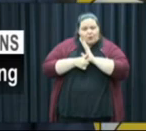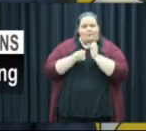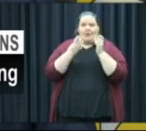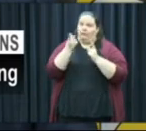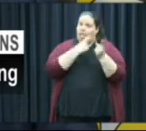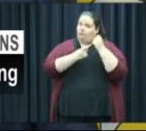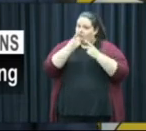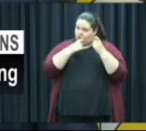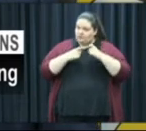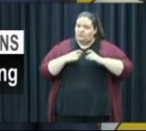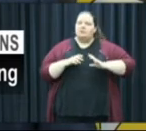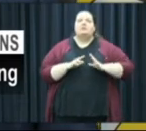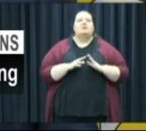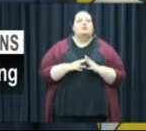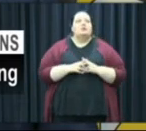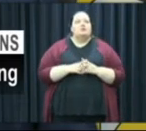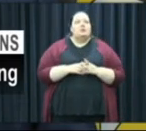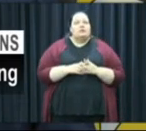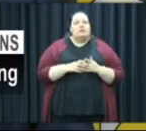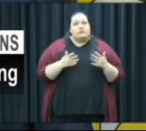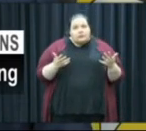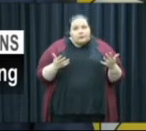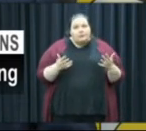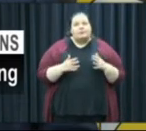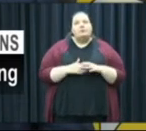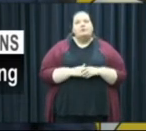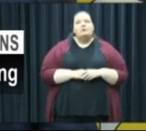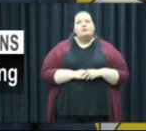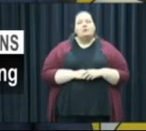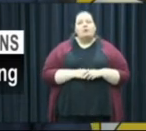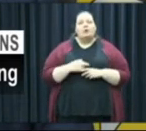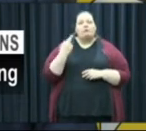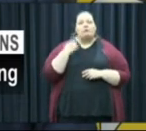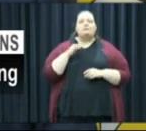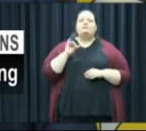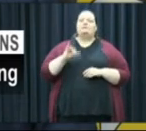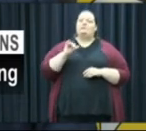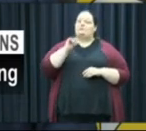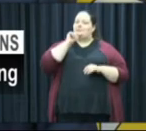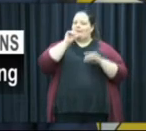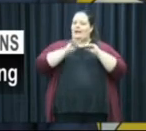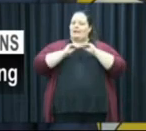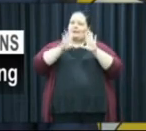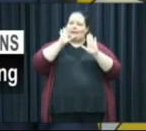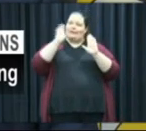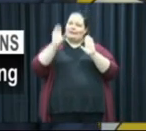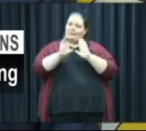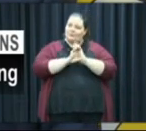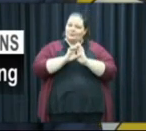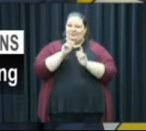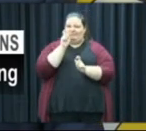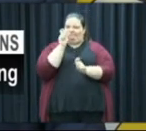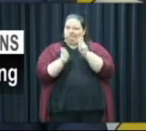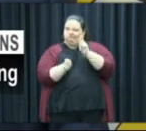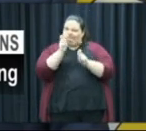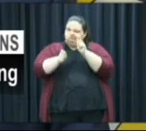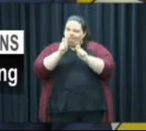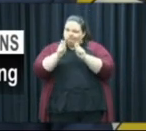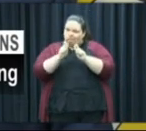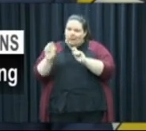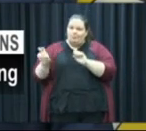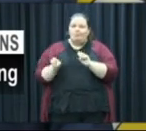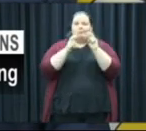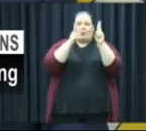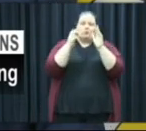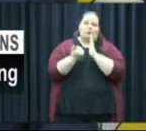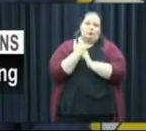questions. So I guess, we got the questions, we realized it wasn't clear, so we had to redo some of the graphics.